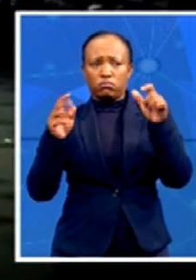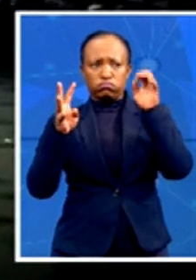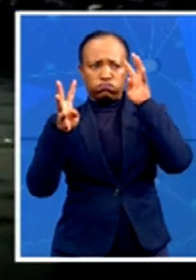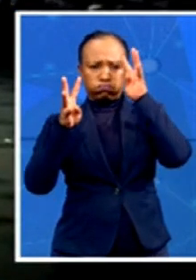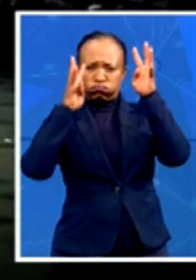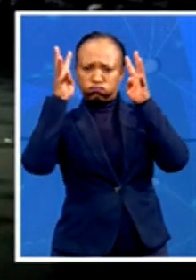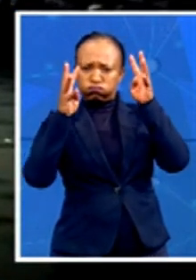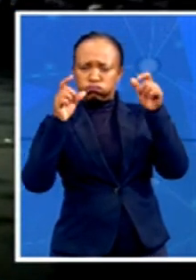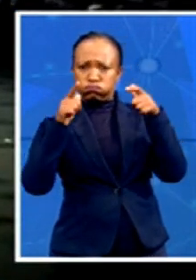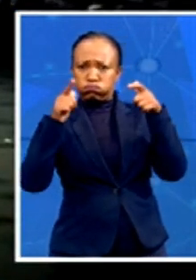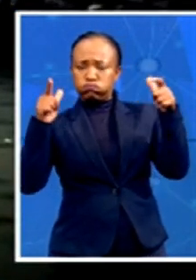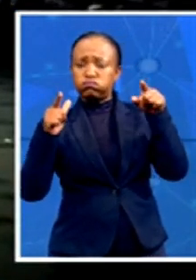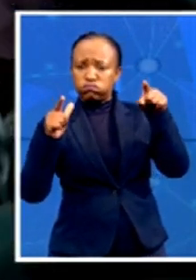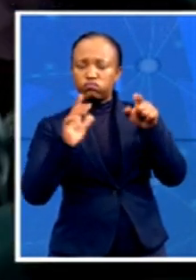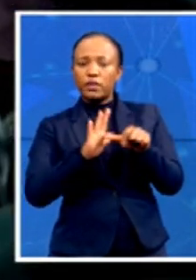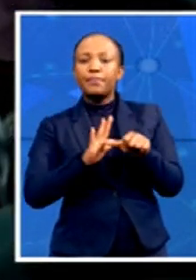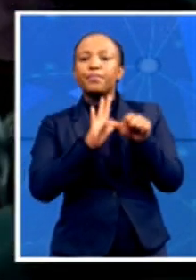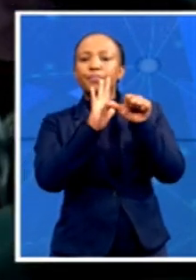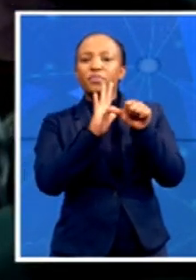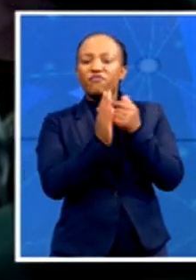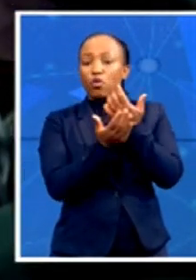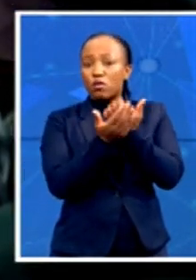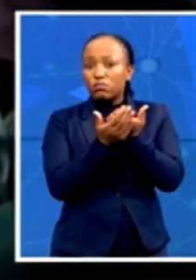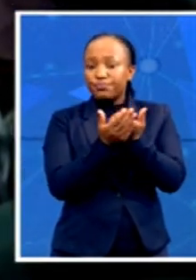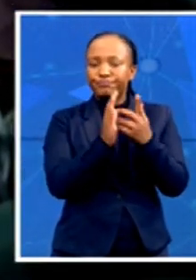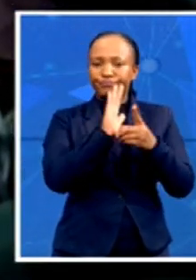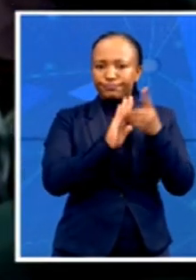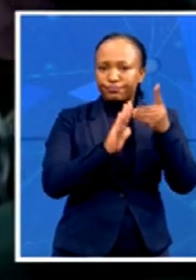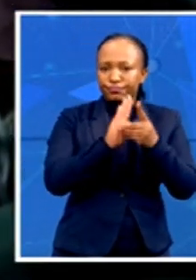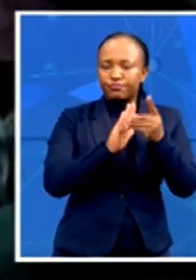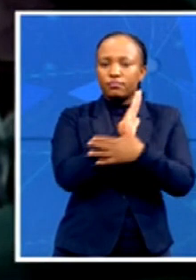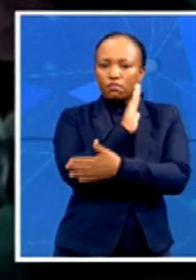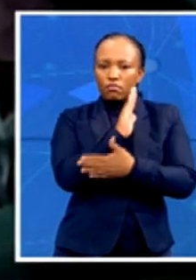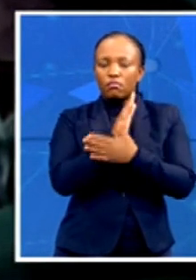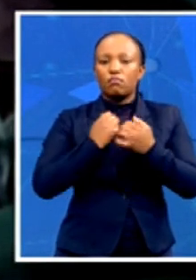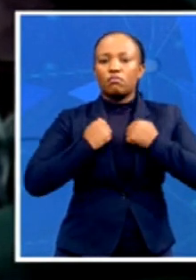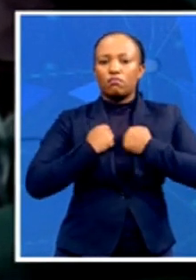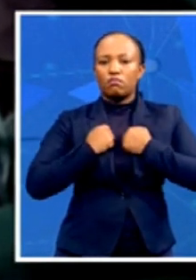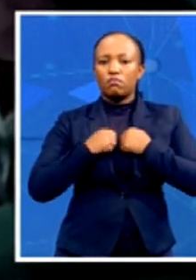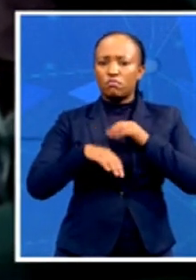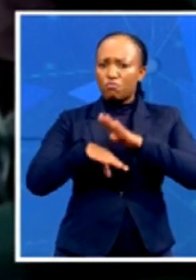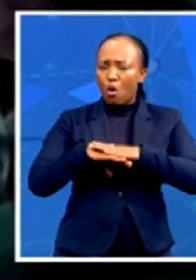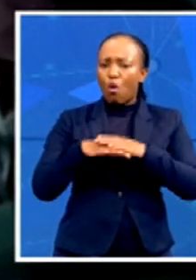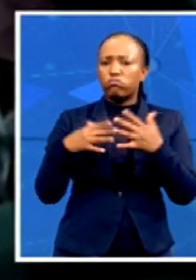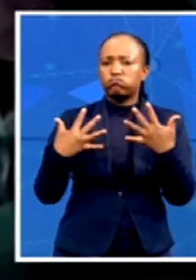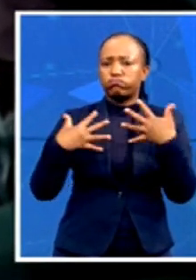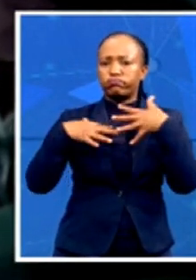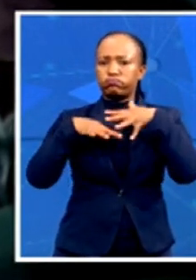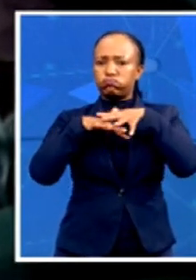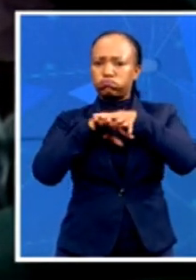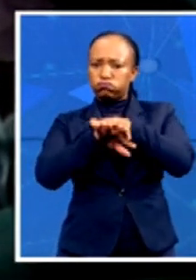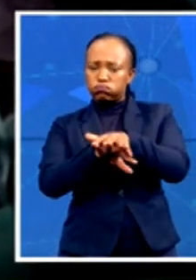economic development of our country, and inclusive growth and shared prosperity really